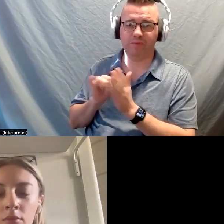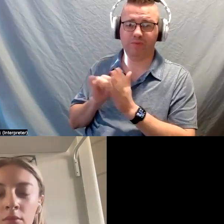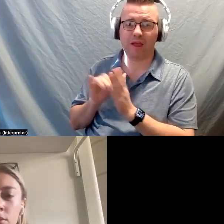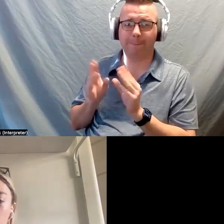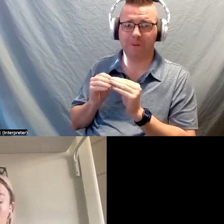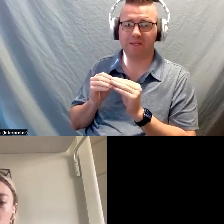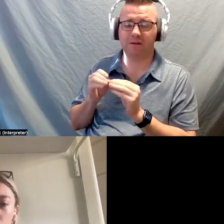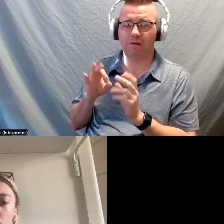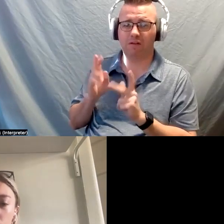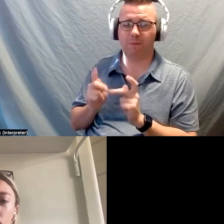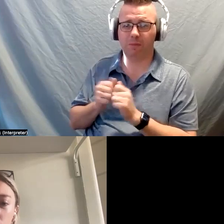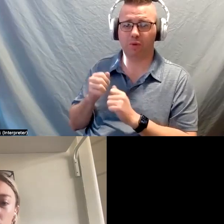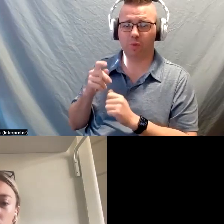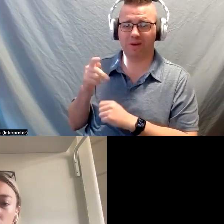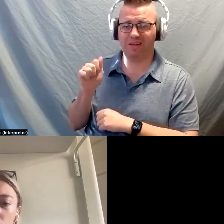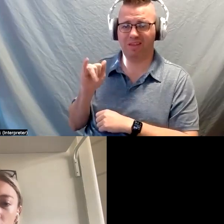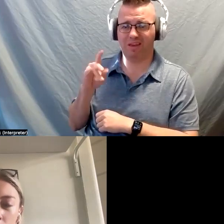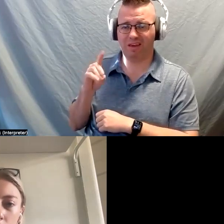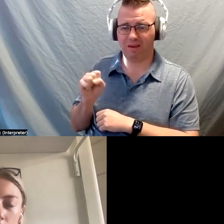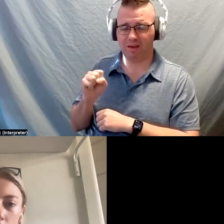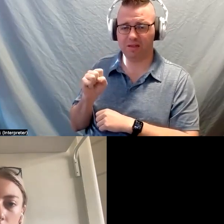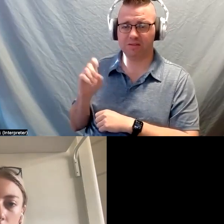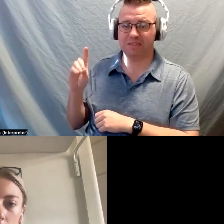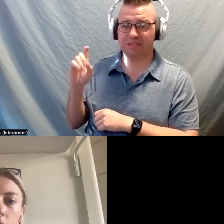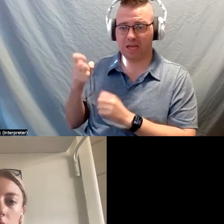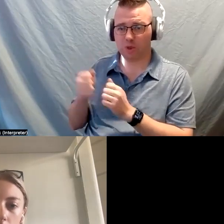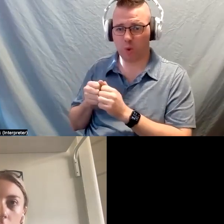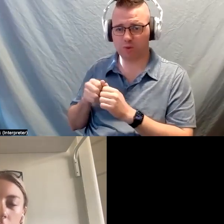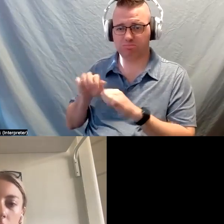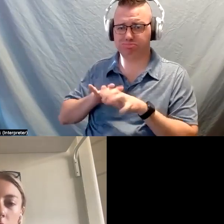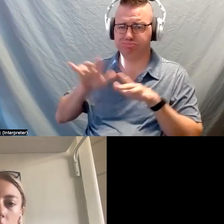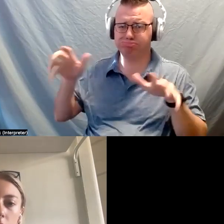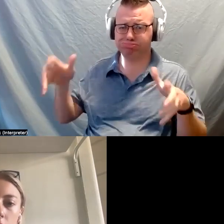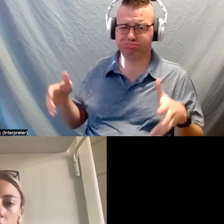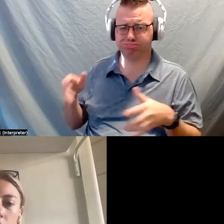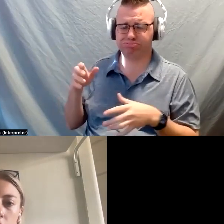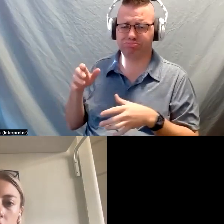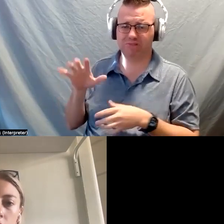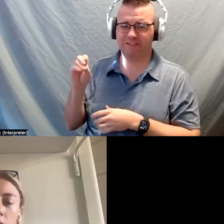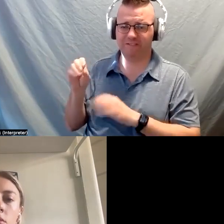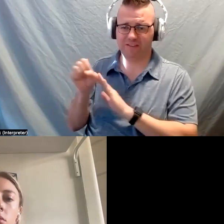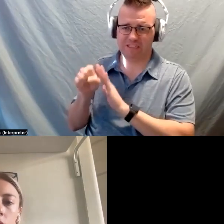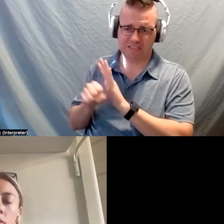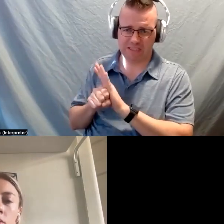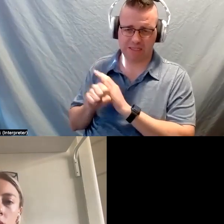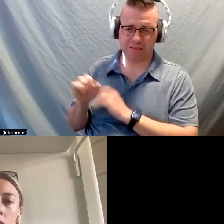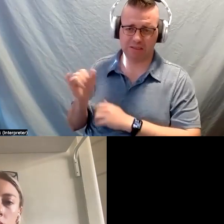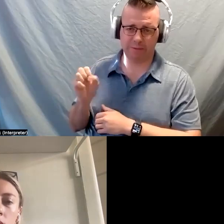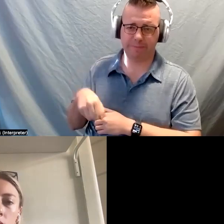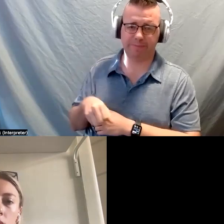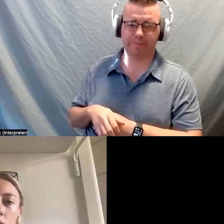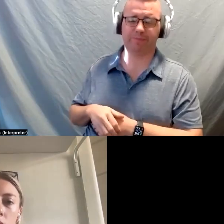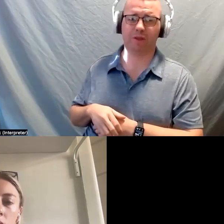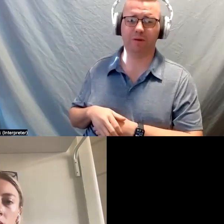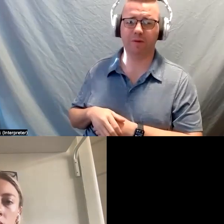people with AIDS diagnosed in New York, San Francisco, all over the United States and further afield. I